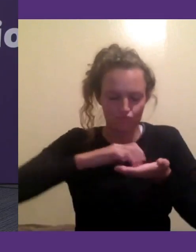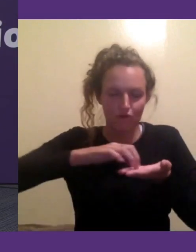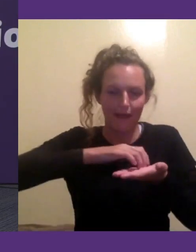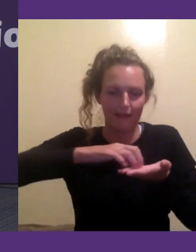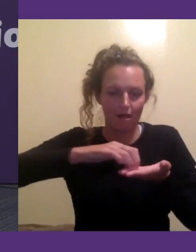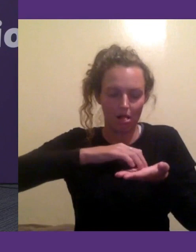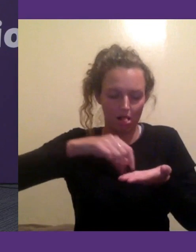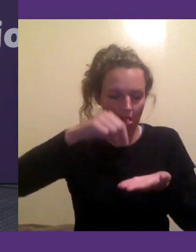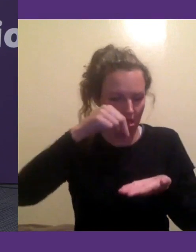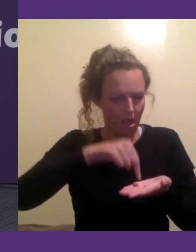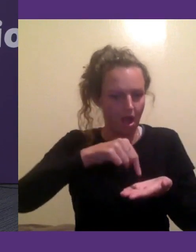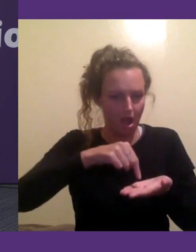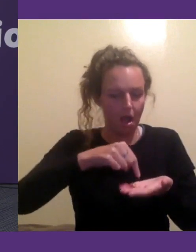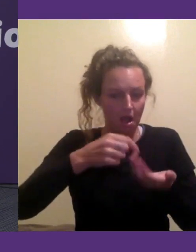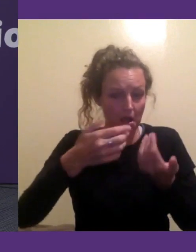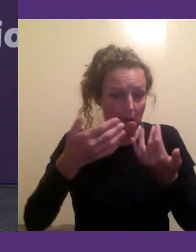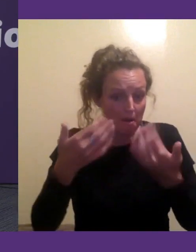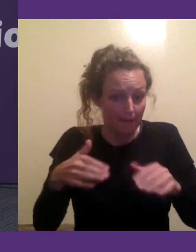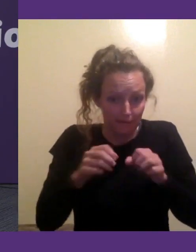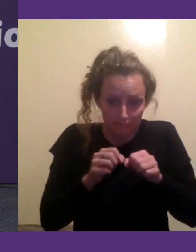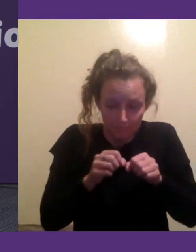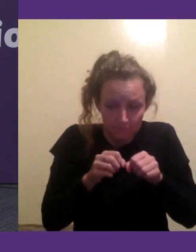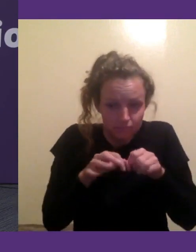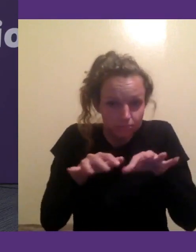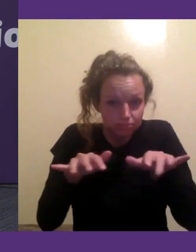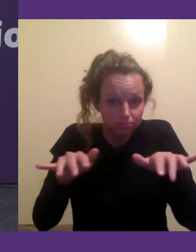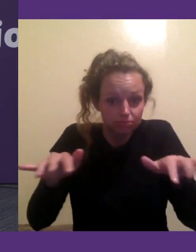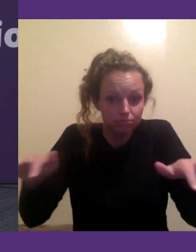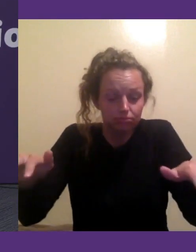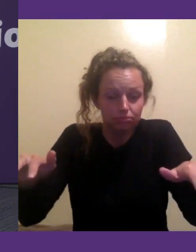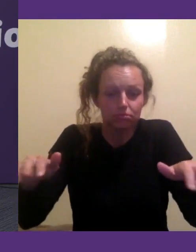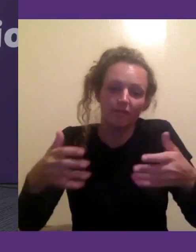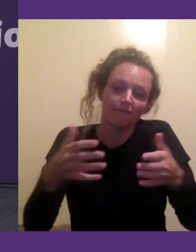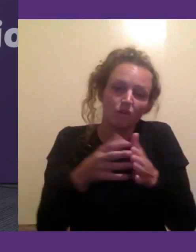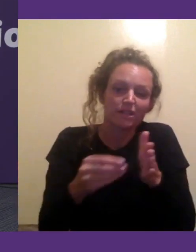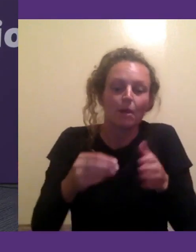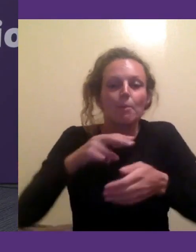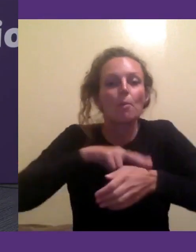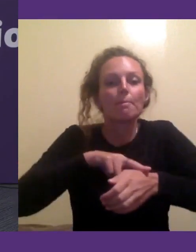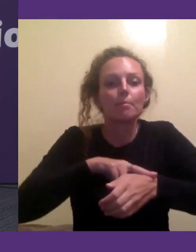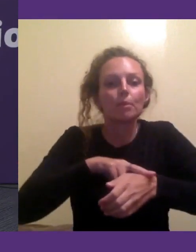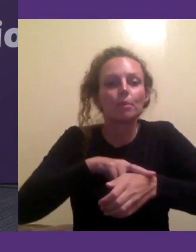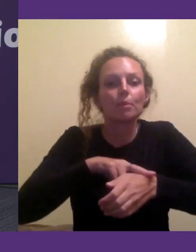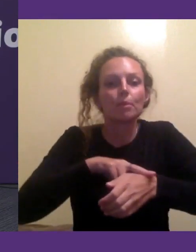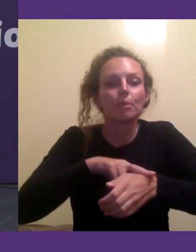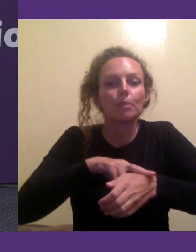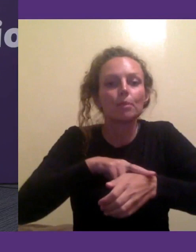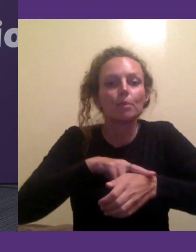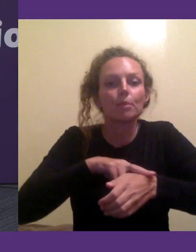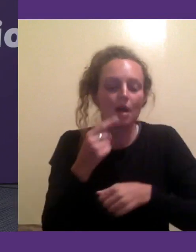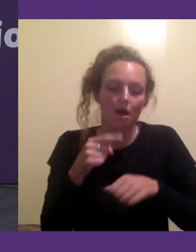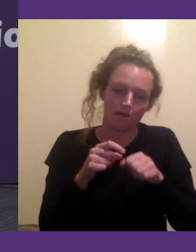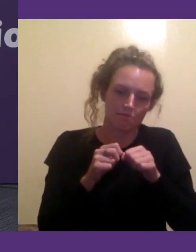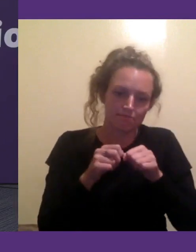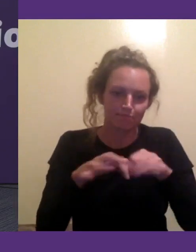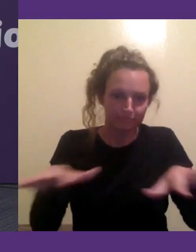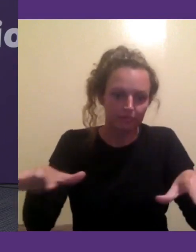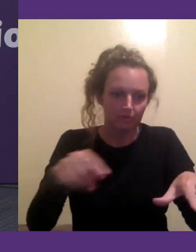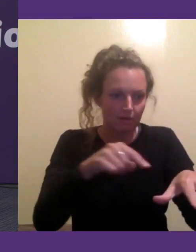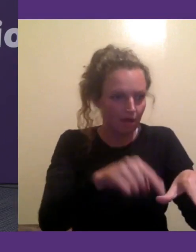most specifically for Bluetooth, but across other elements as well. And so I think where we see there's real value,